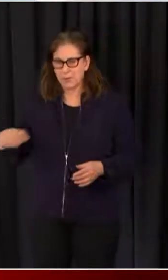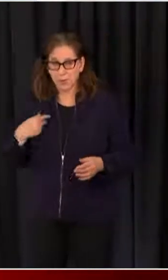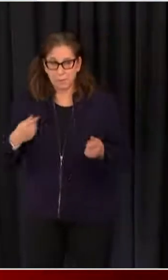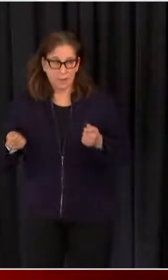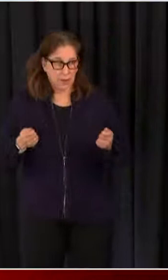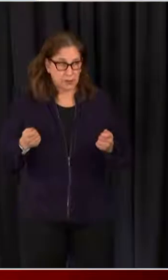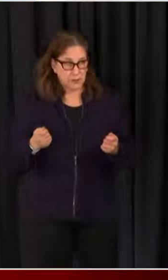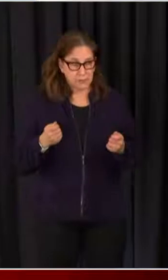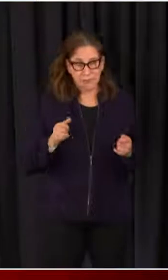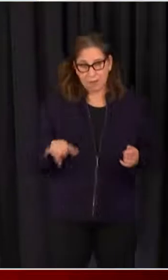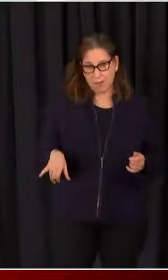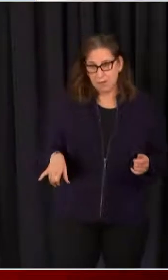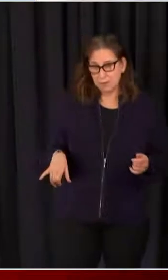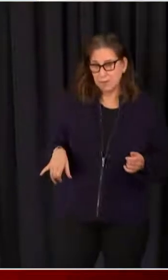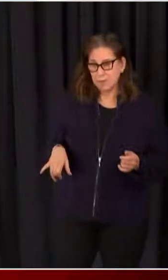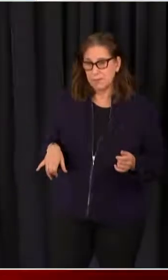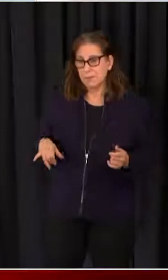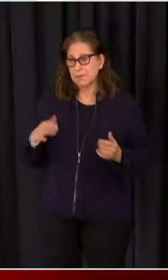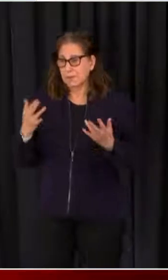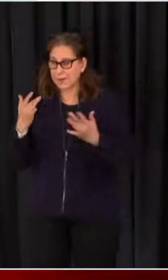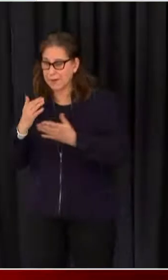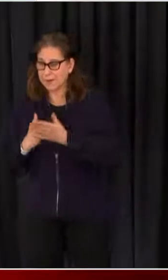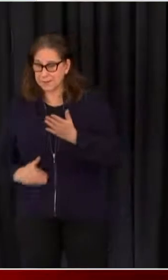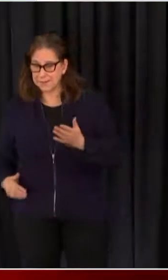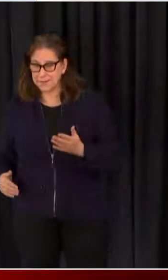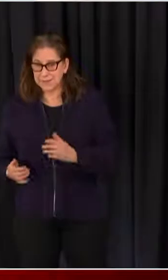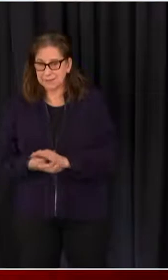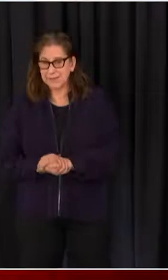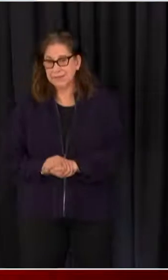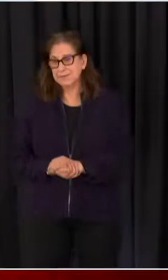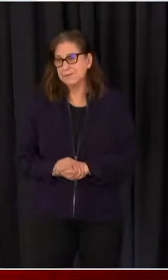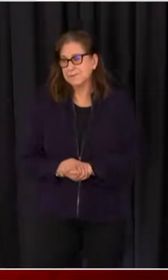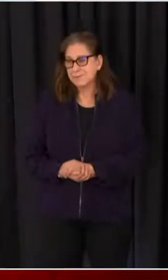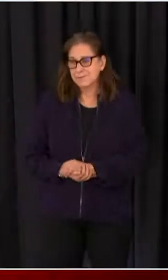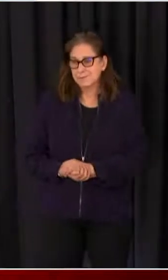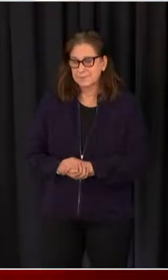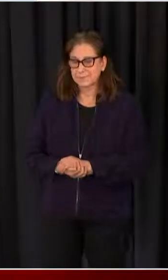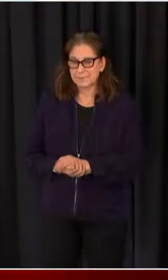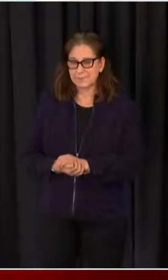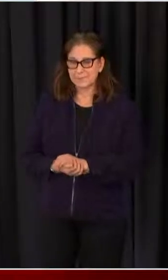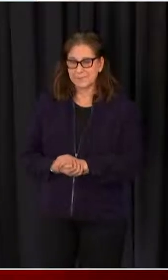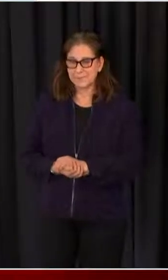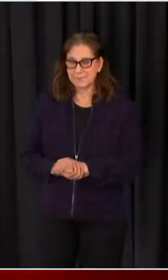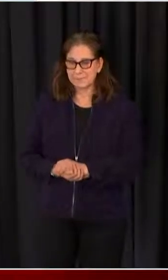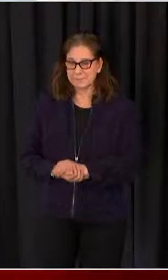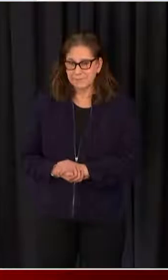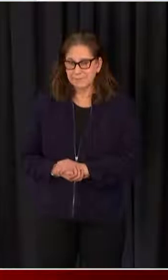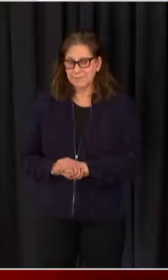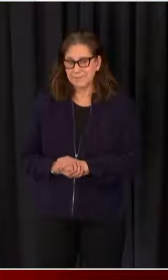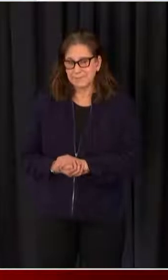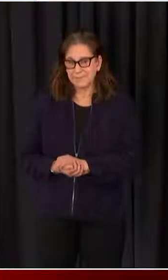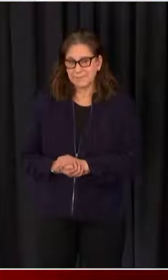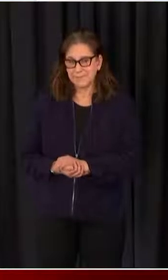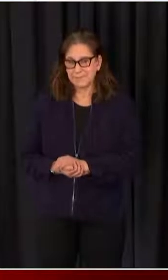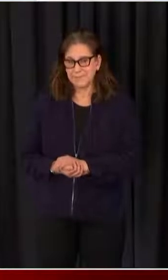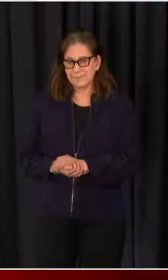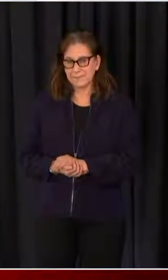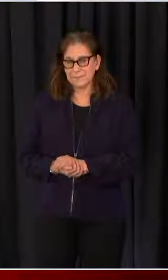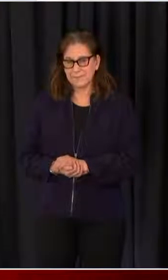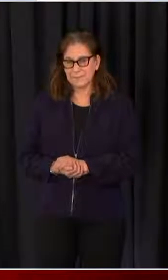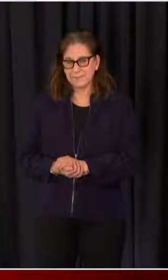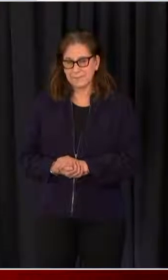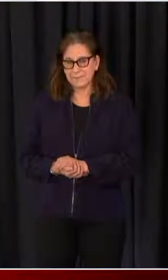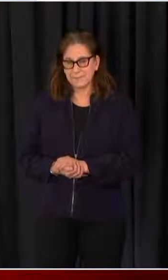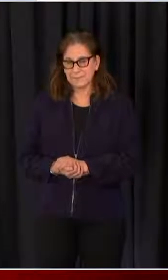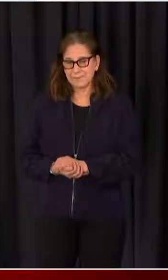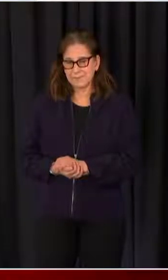When people try to think of this as a wait list, then they assume that I'm number 17 on the list, so as soon as there are 30 doses, I'm